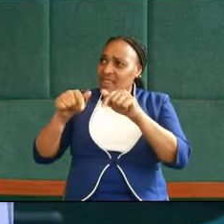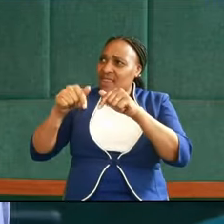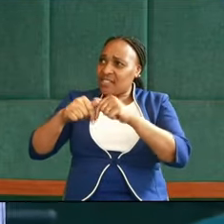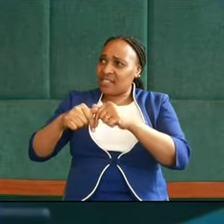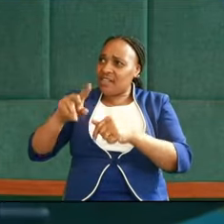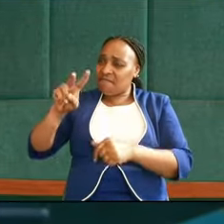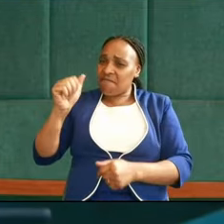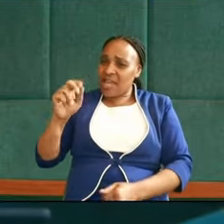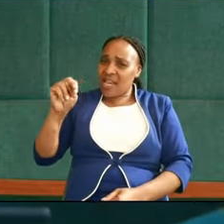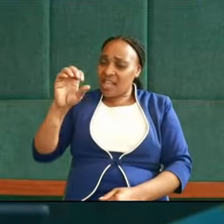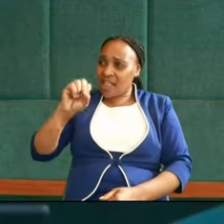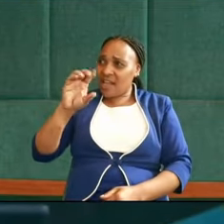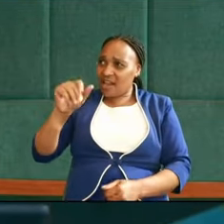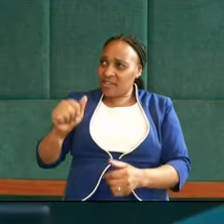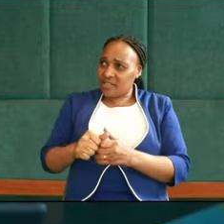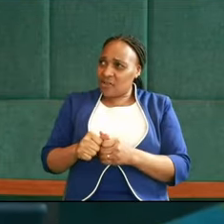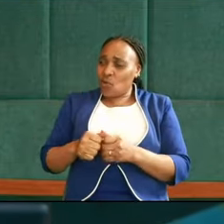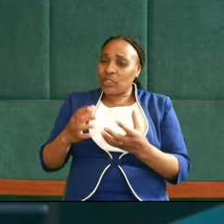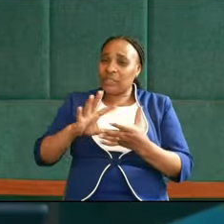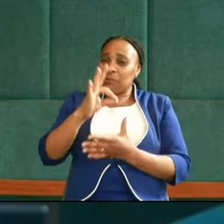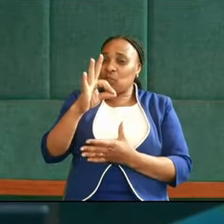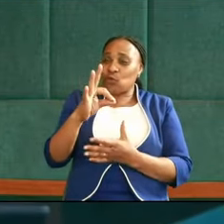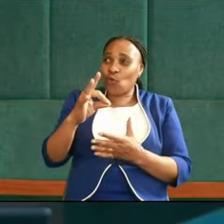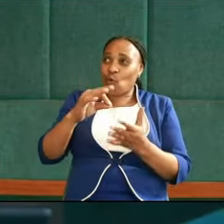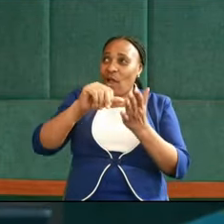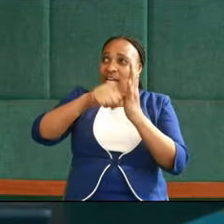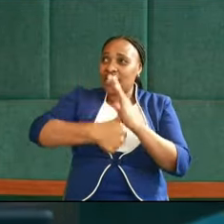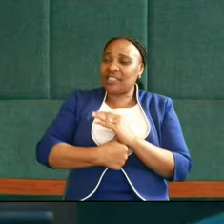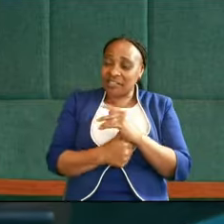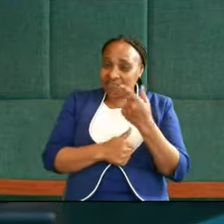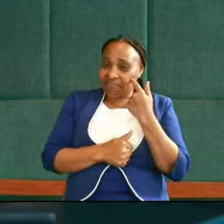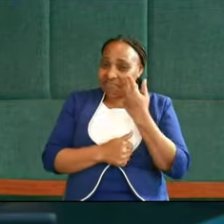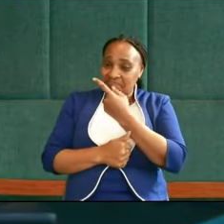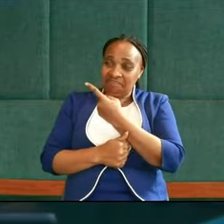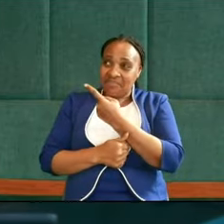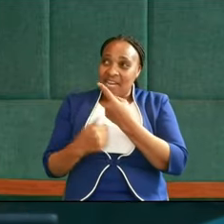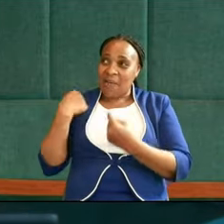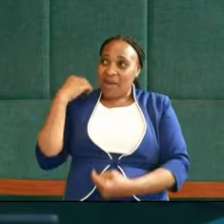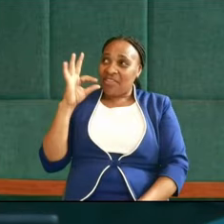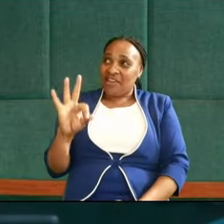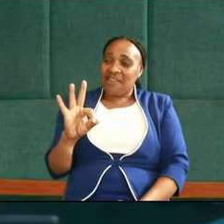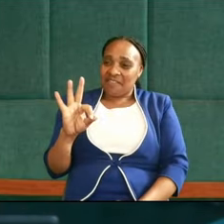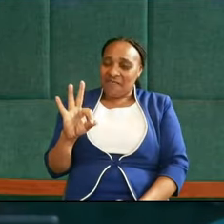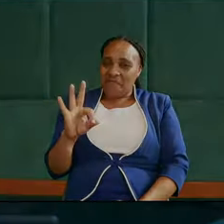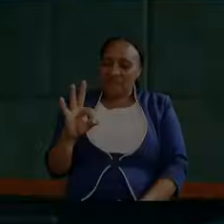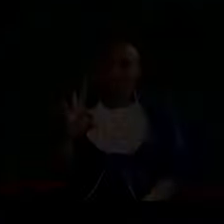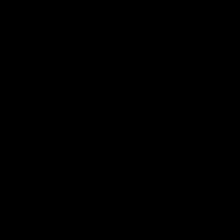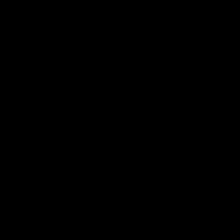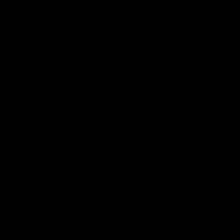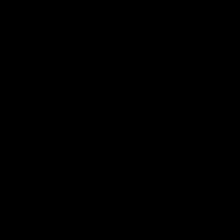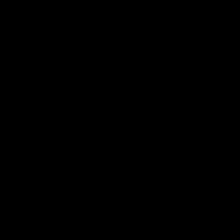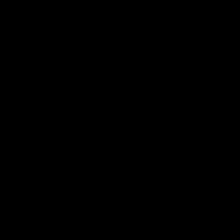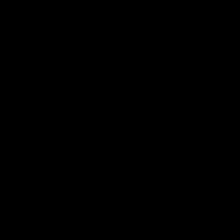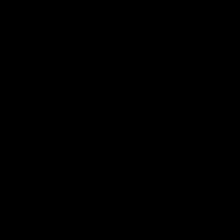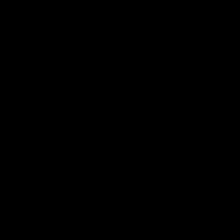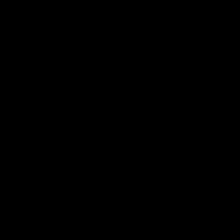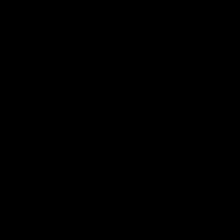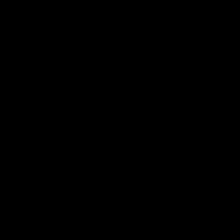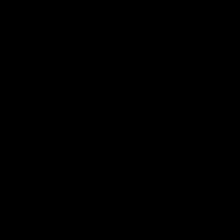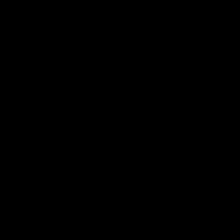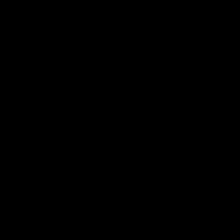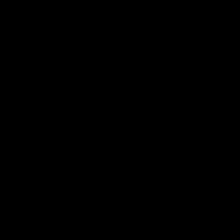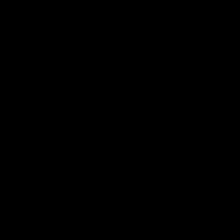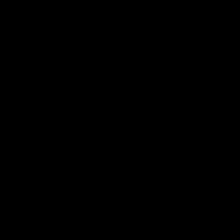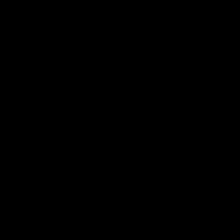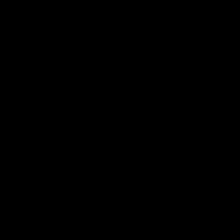vineyard of spiritual fidelity. Watch it very carefully. Verse number three. But Naboth